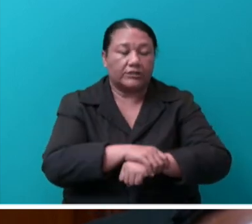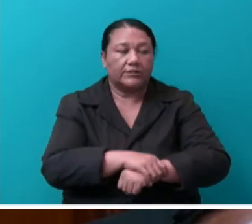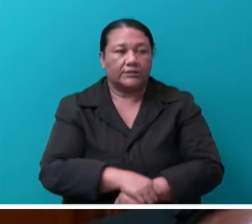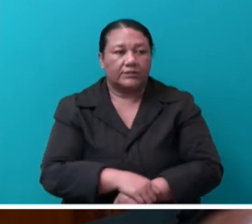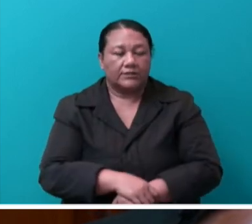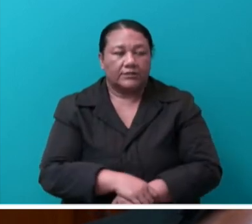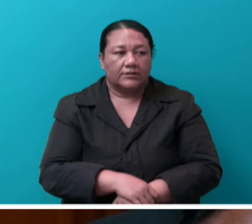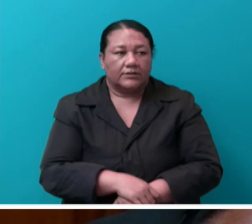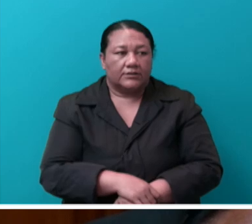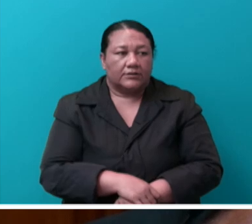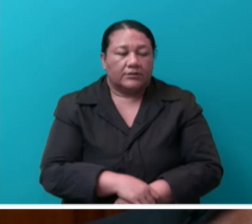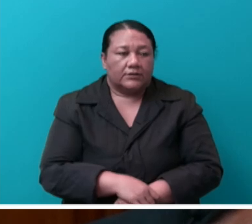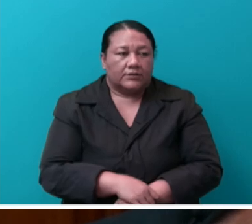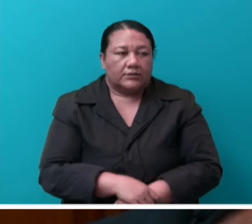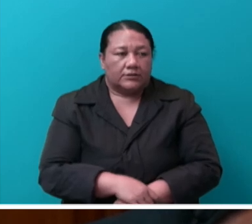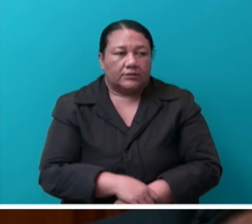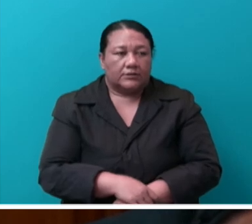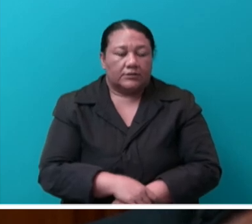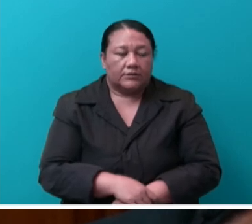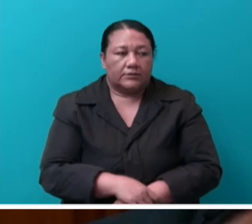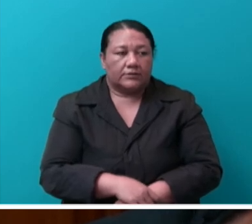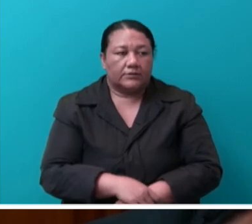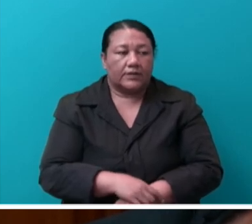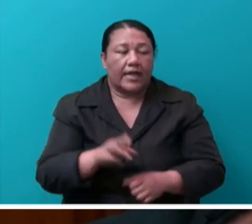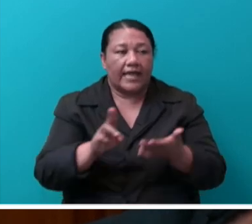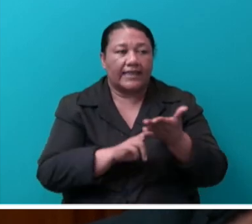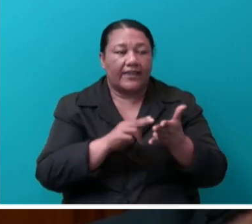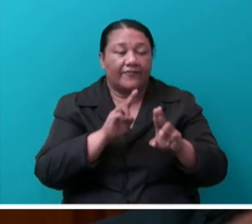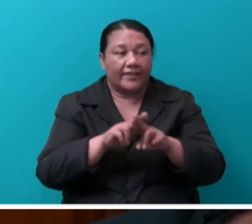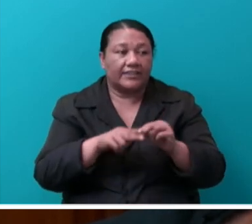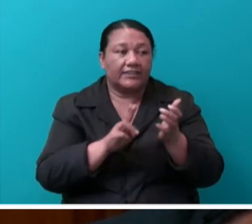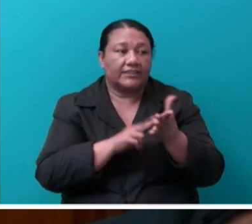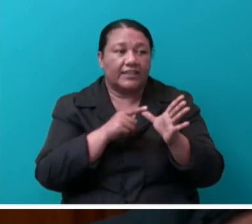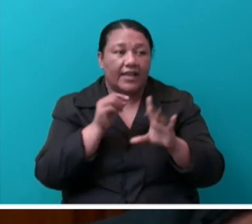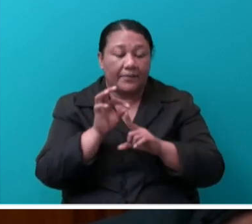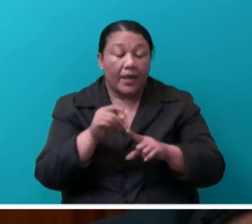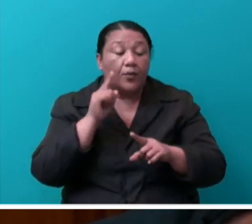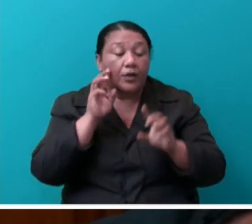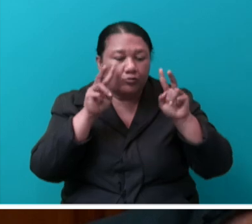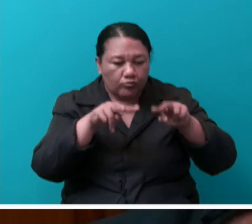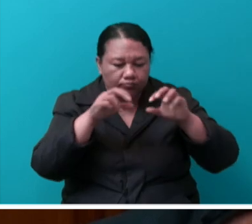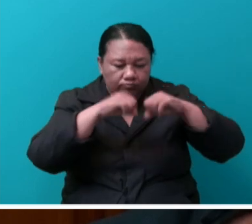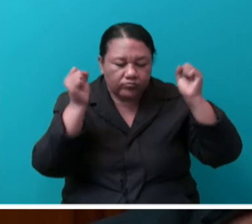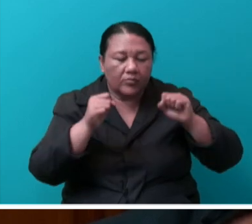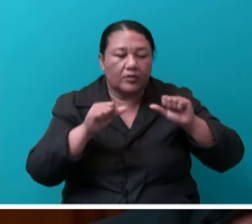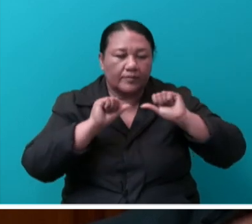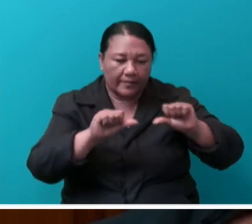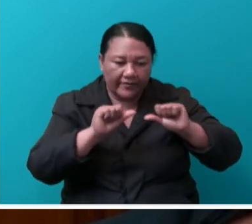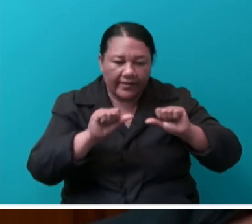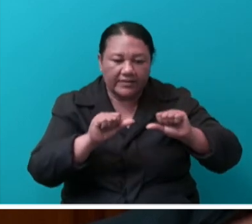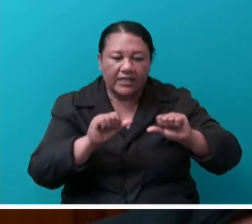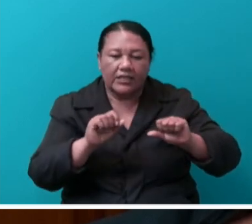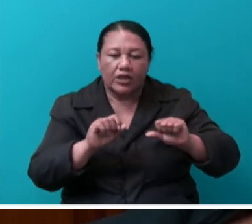know, Honourable Speaker, that through the Fiji NAP, we are really trying to look at prevention of violence before it starts, and not